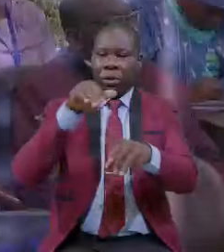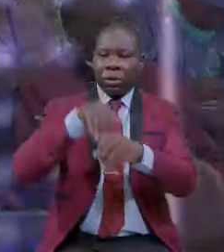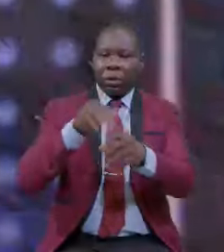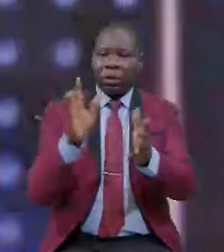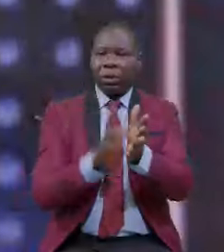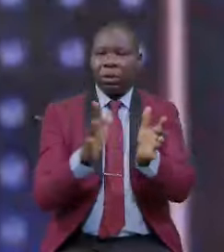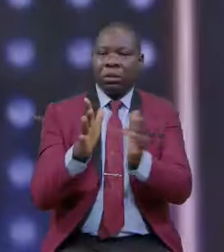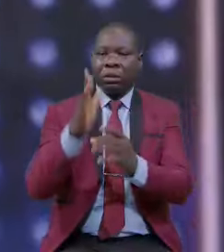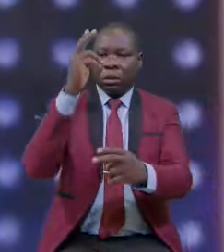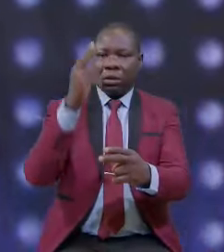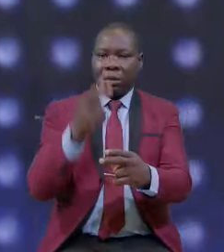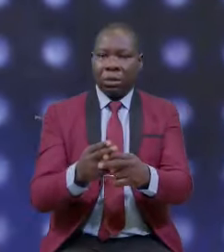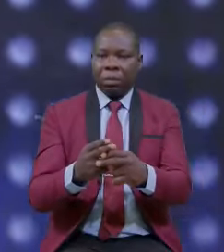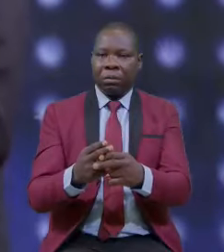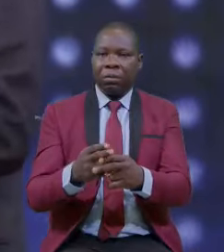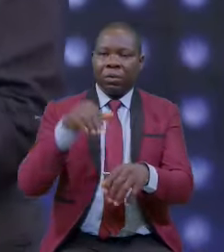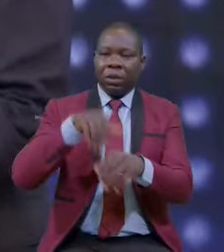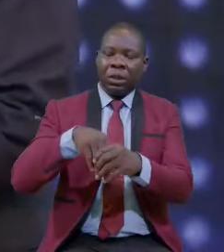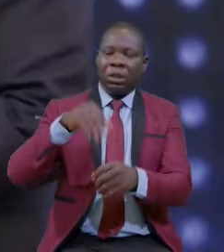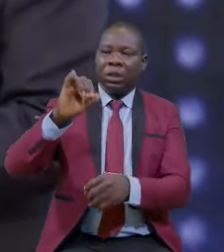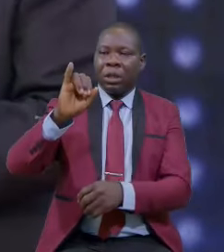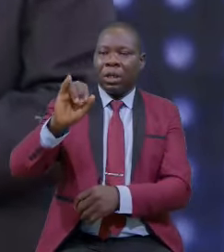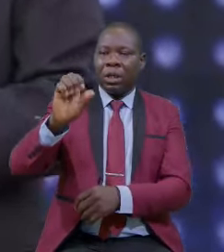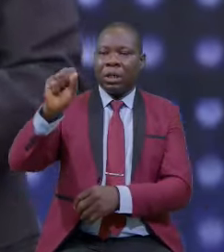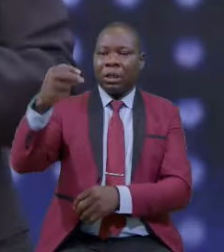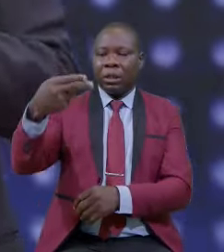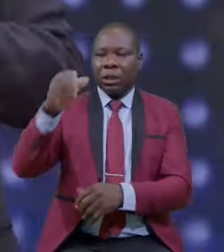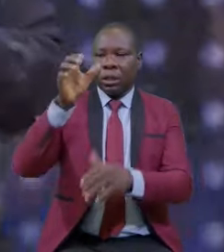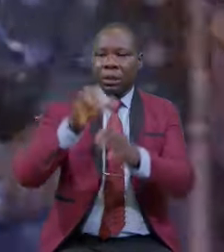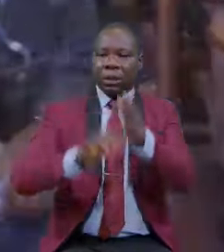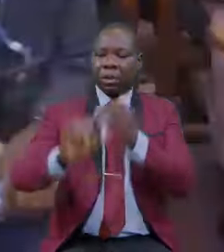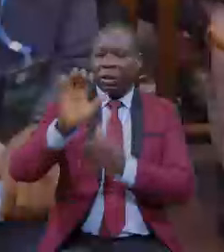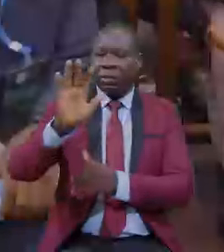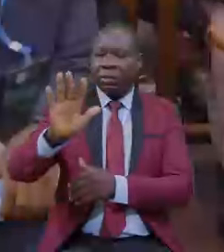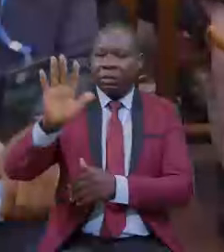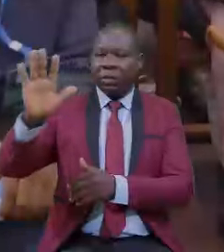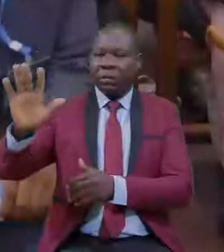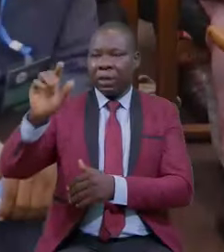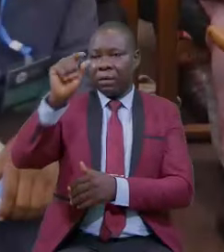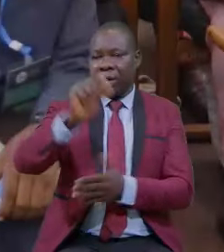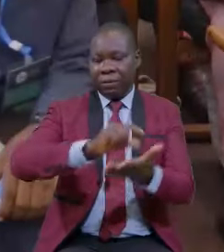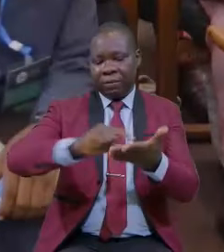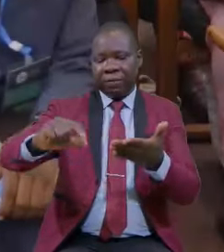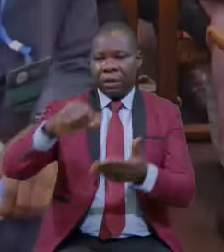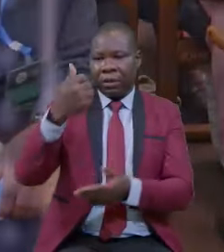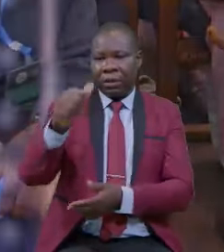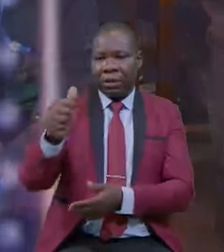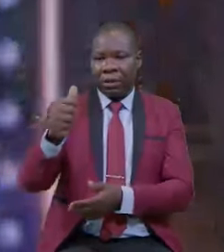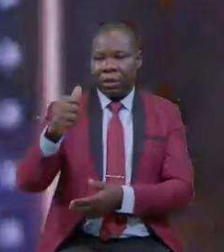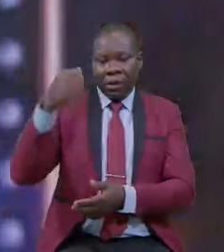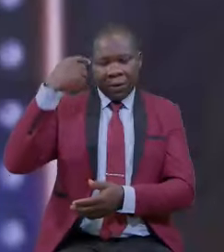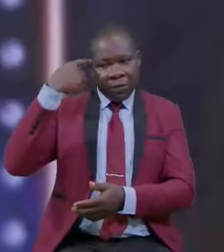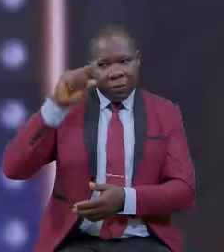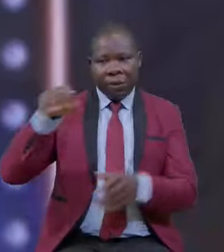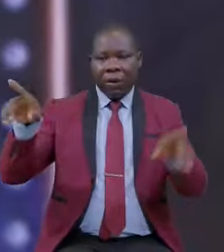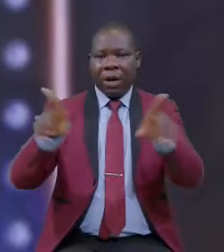We're looking at Isaiah chapter 55, verse 10. It says, for as the rain cometh